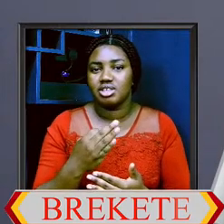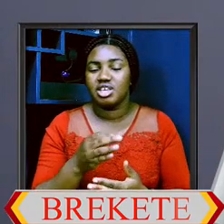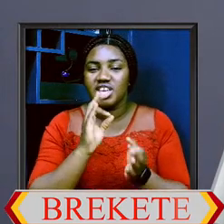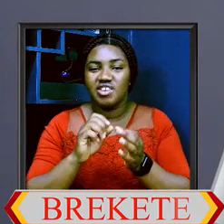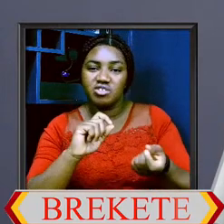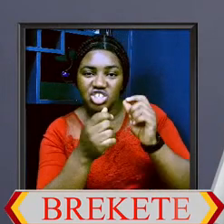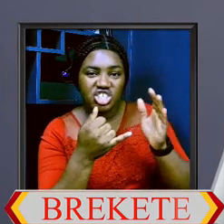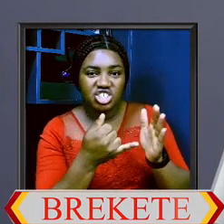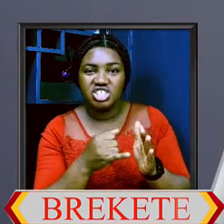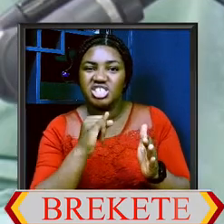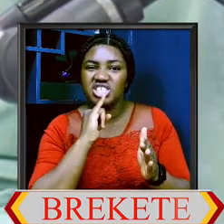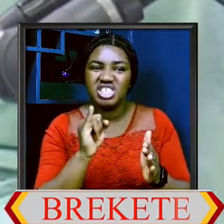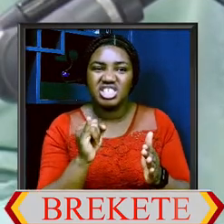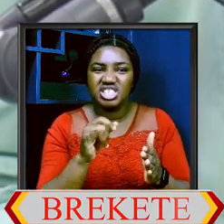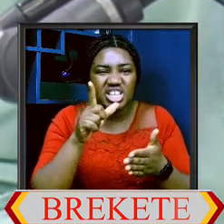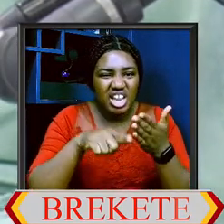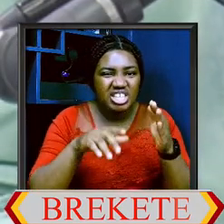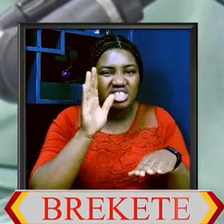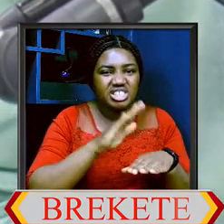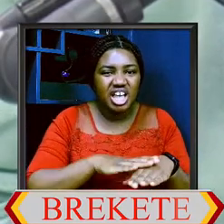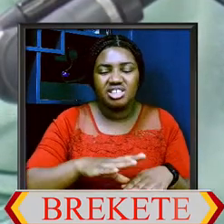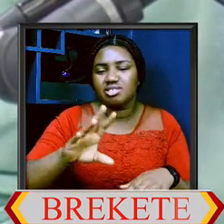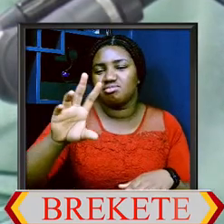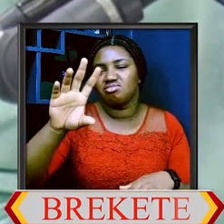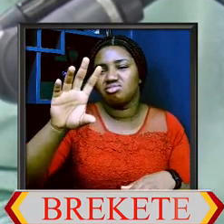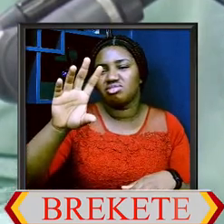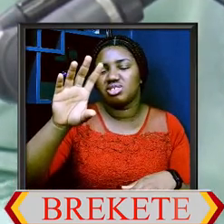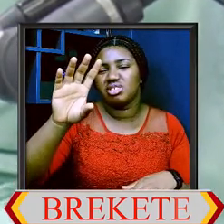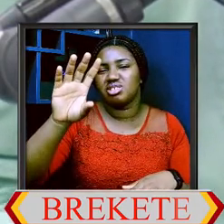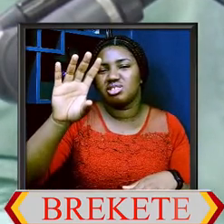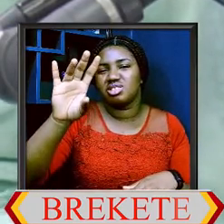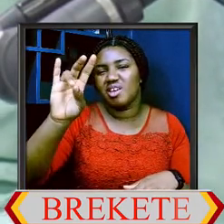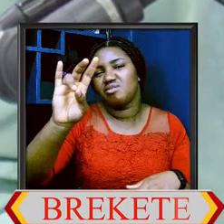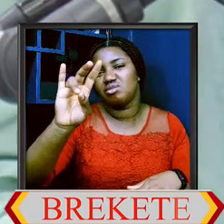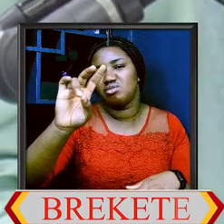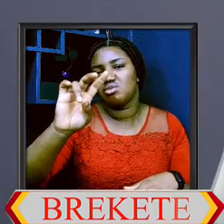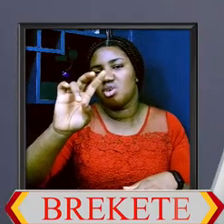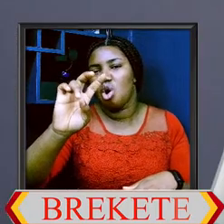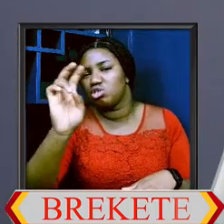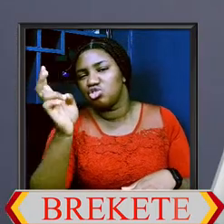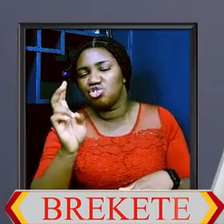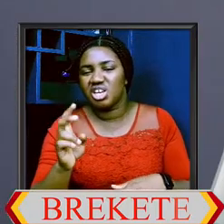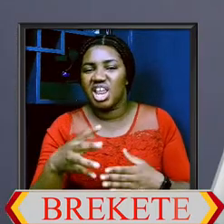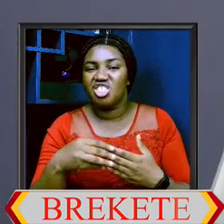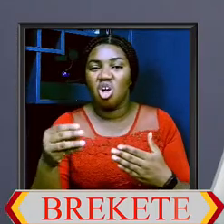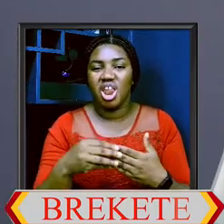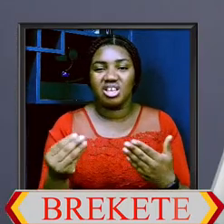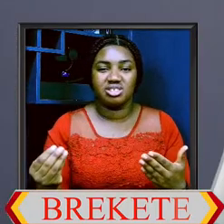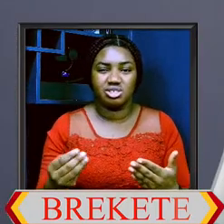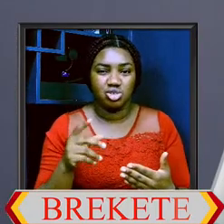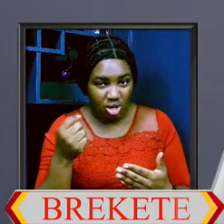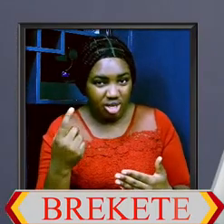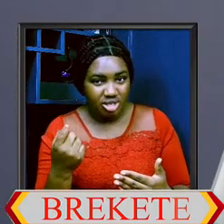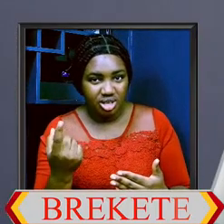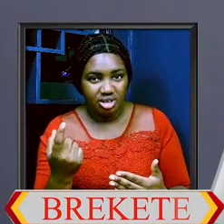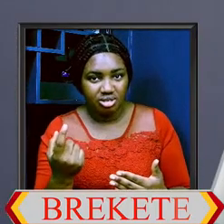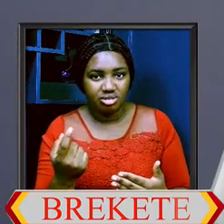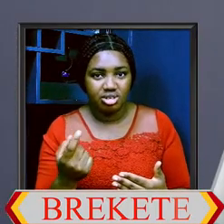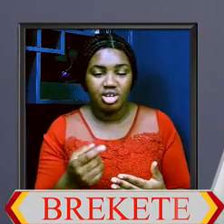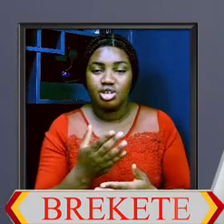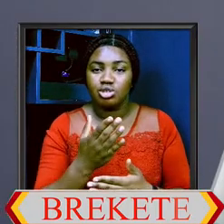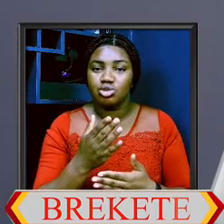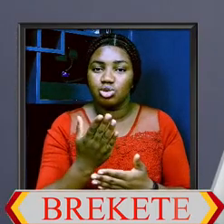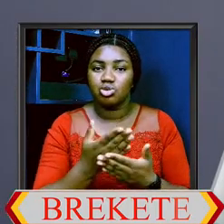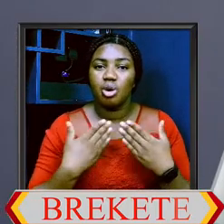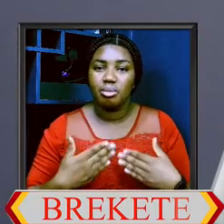um is less than $700 is about $700 I don't know understand so